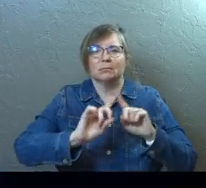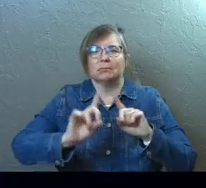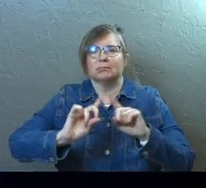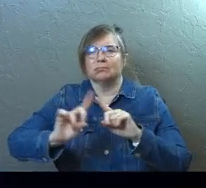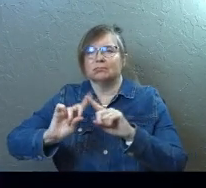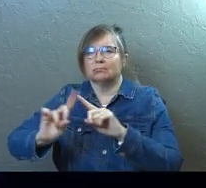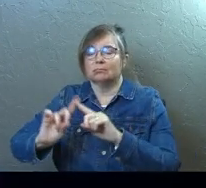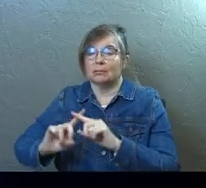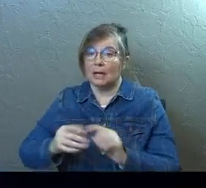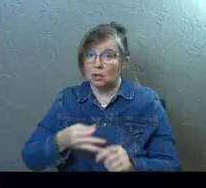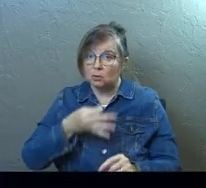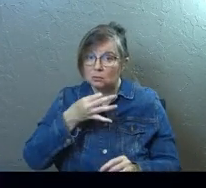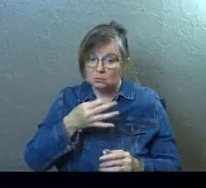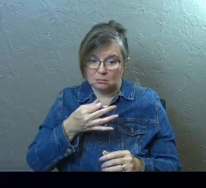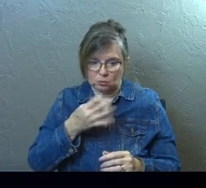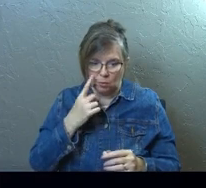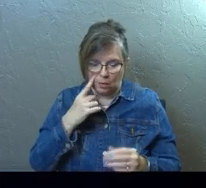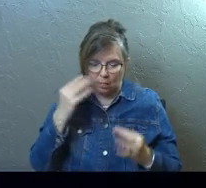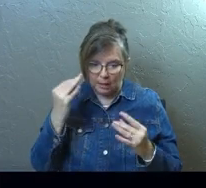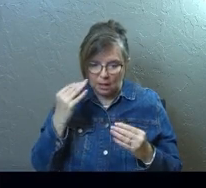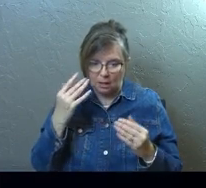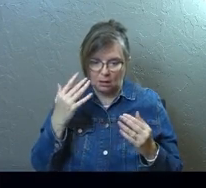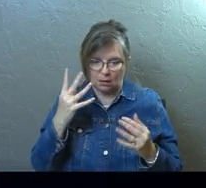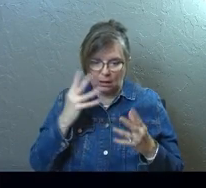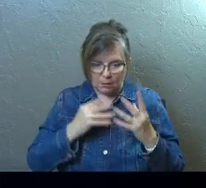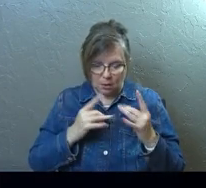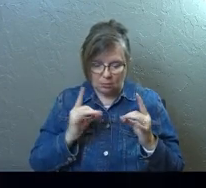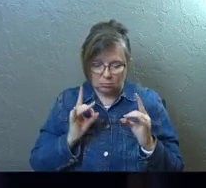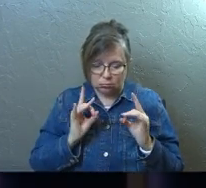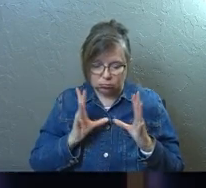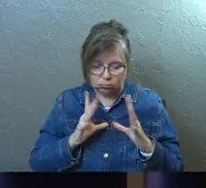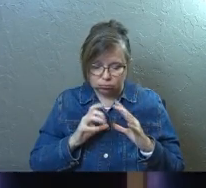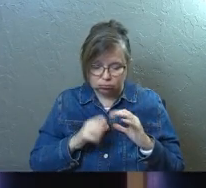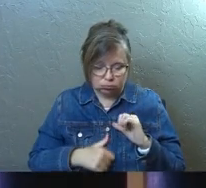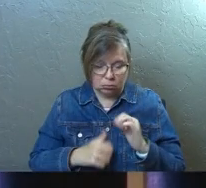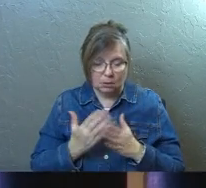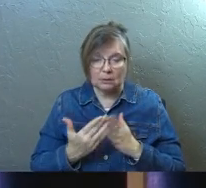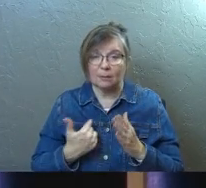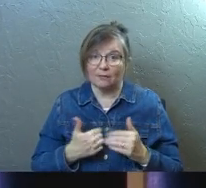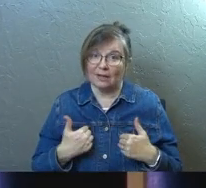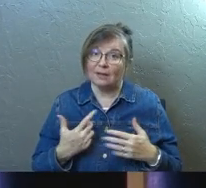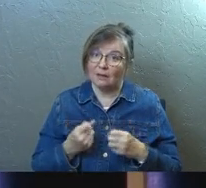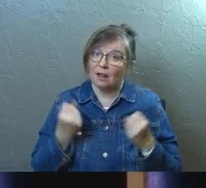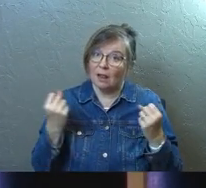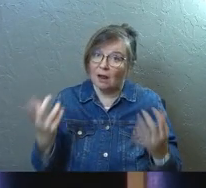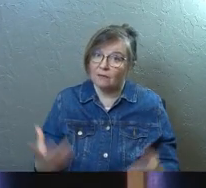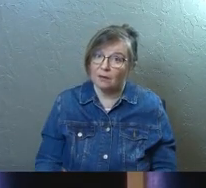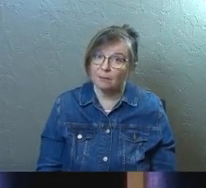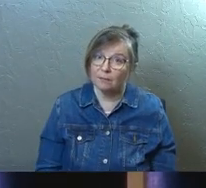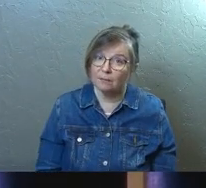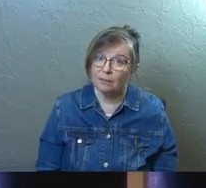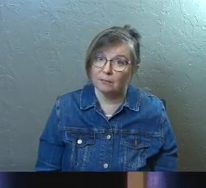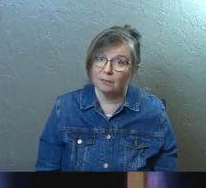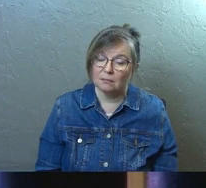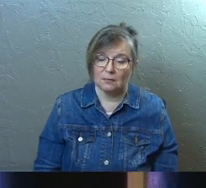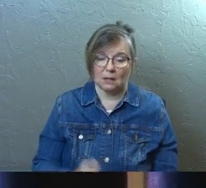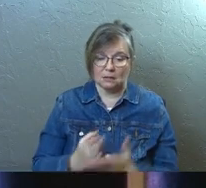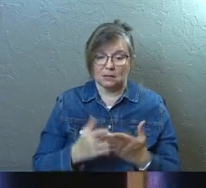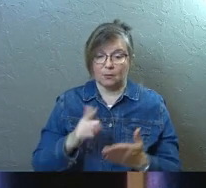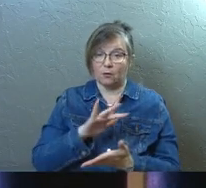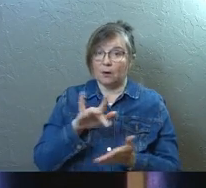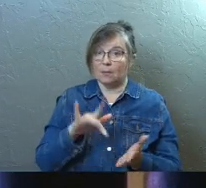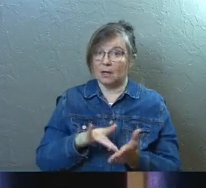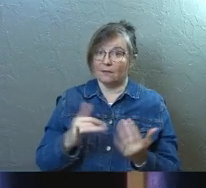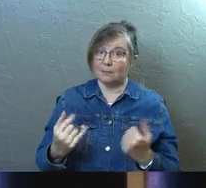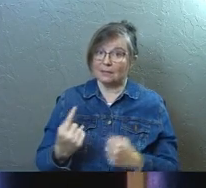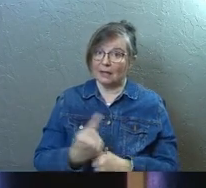life. And as soon as you start thinking about the darkest of darks in your life, some of us have had a lot of them. And some of you are in the